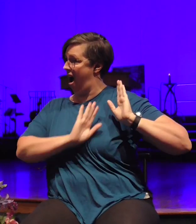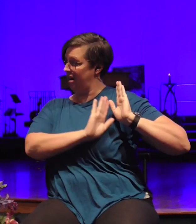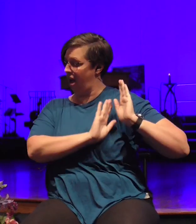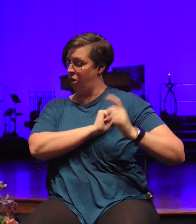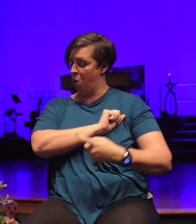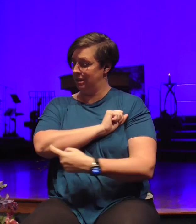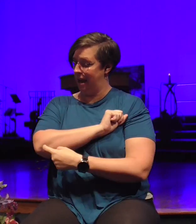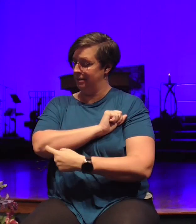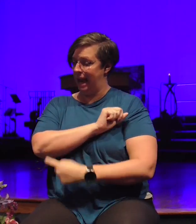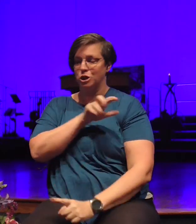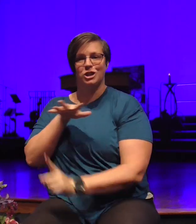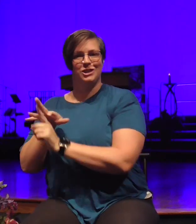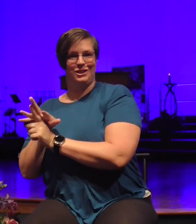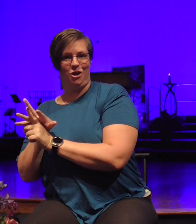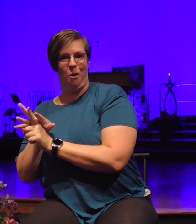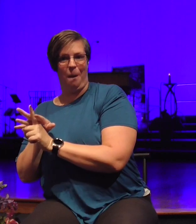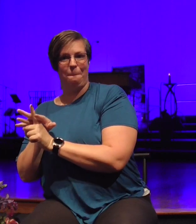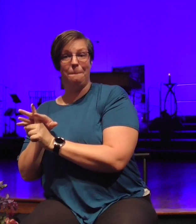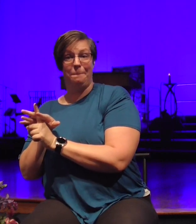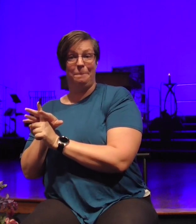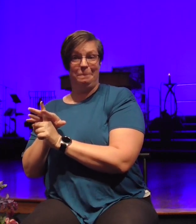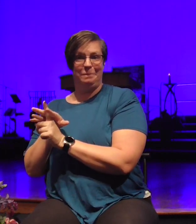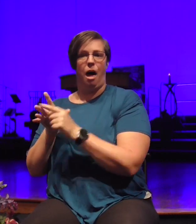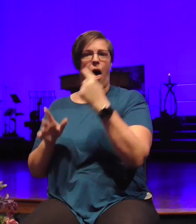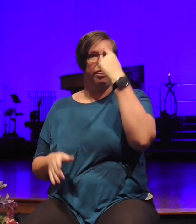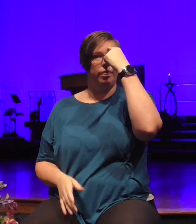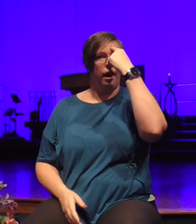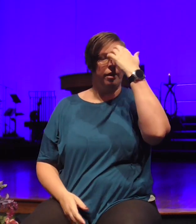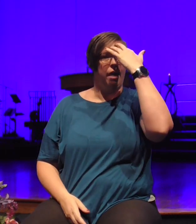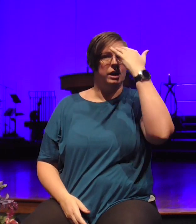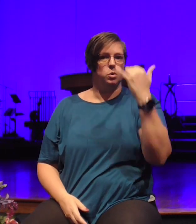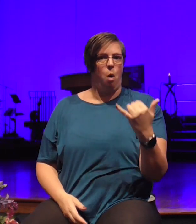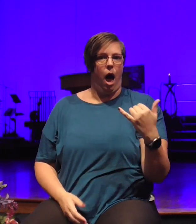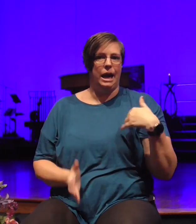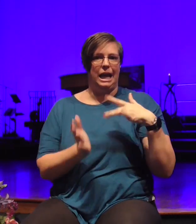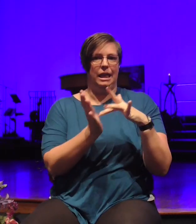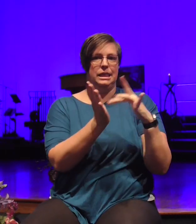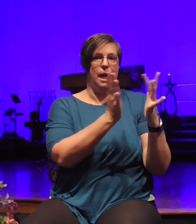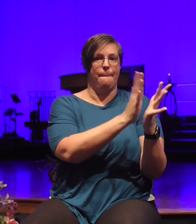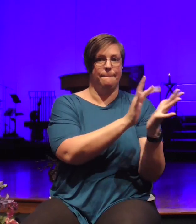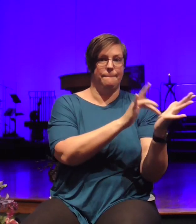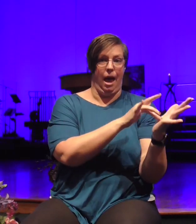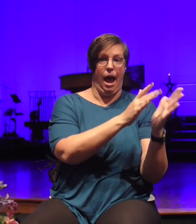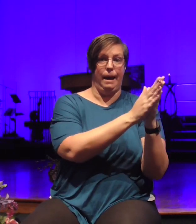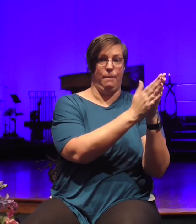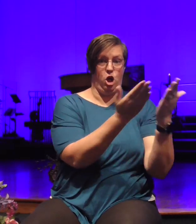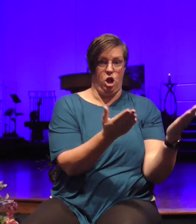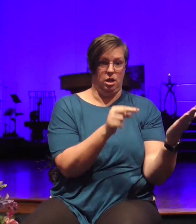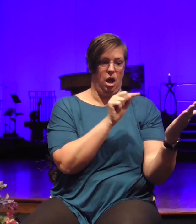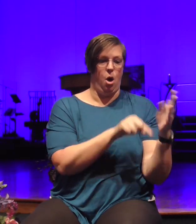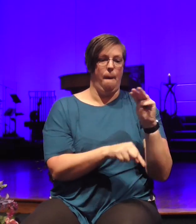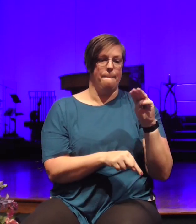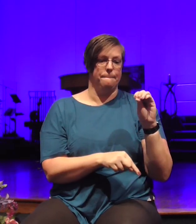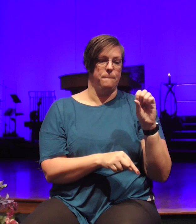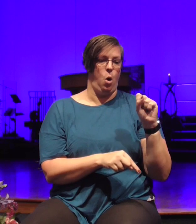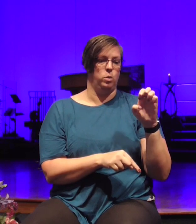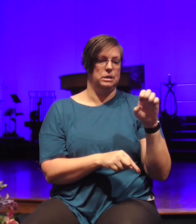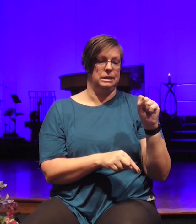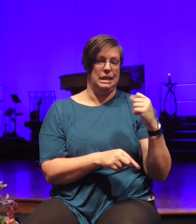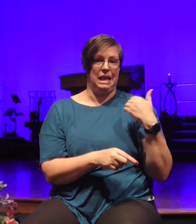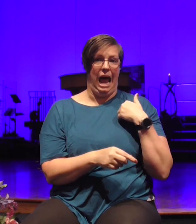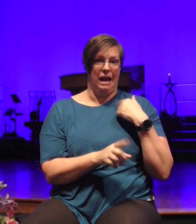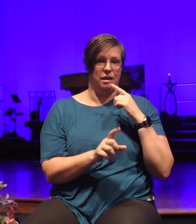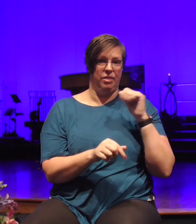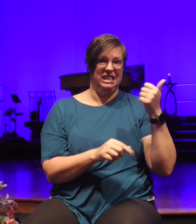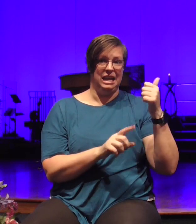more. I think that's why in the Judeo-Christian Bible in the Old Testament, when Moses came down with those commandments, the